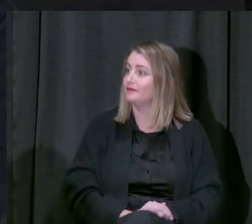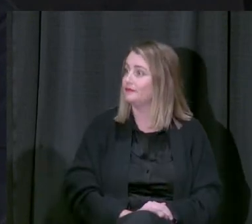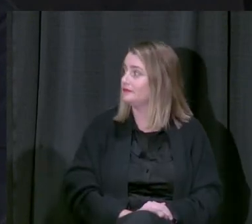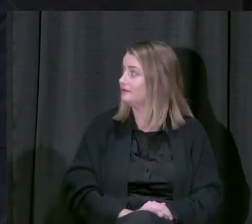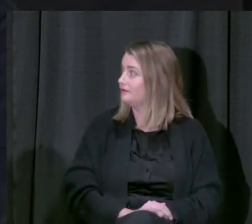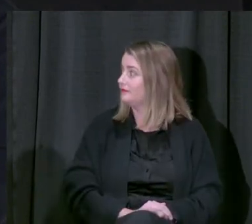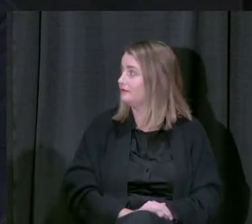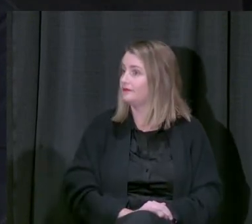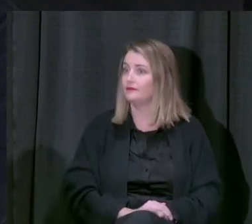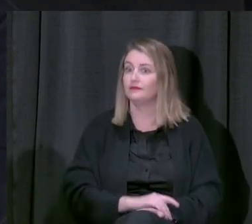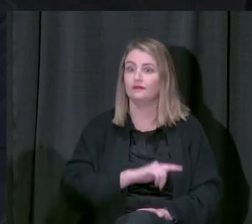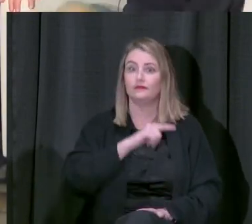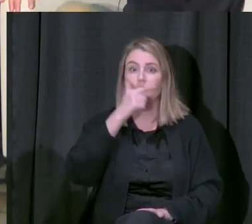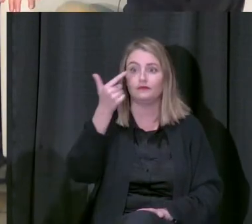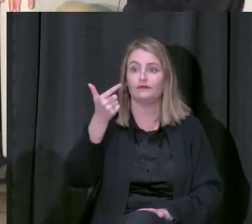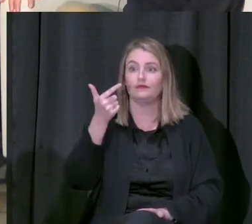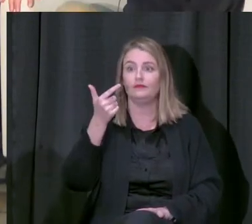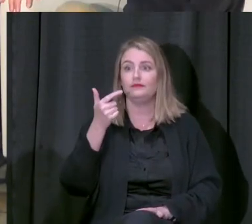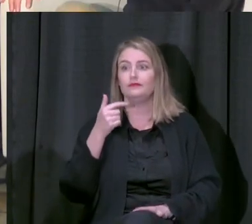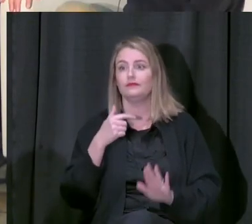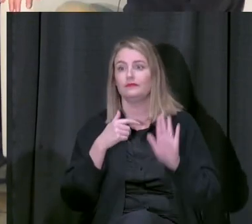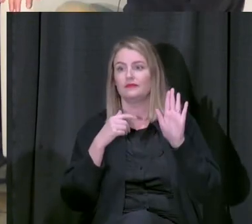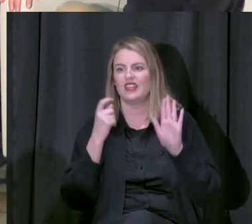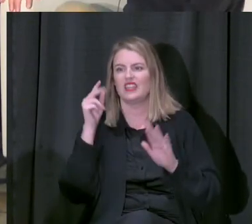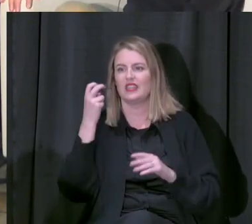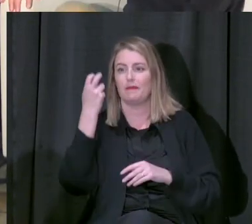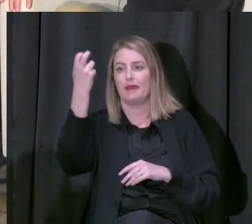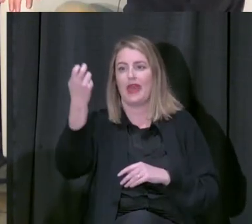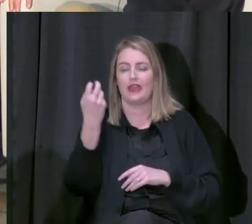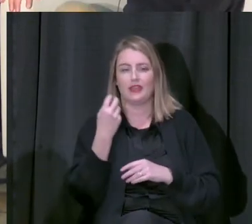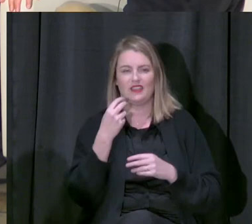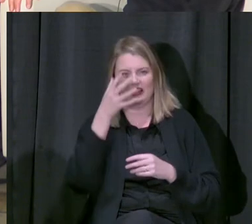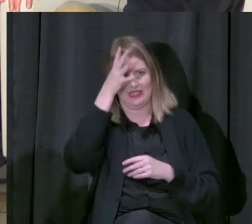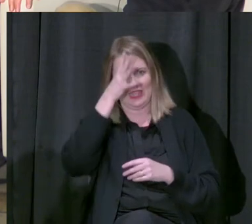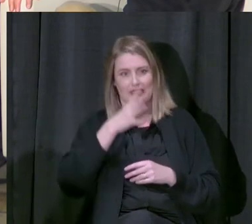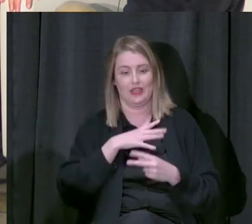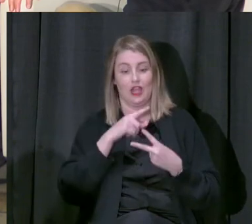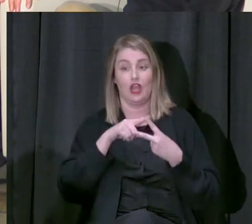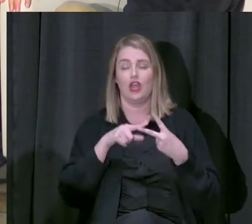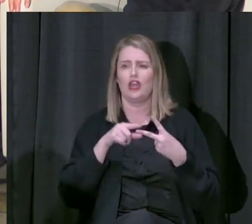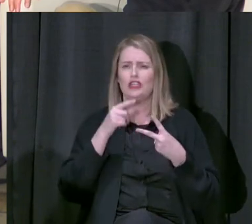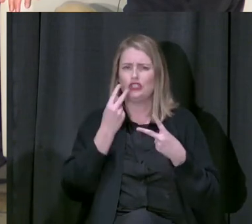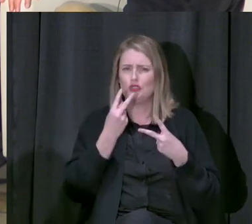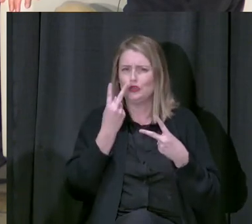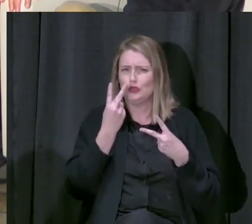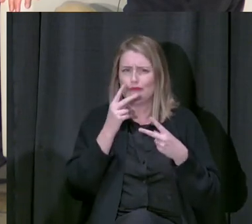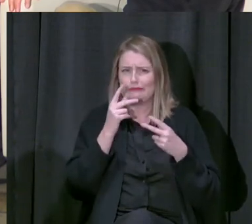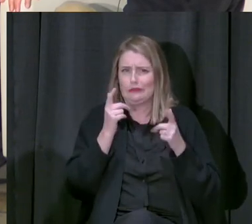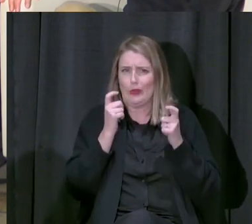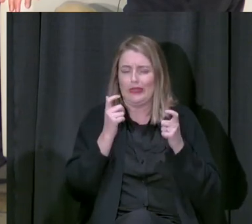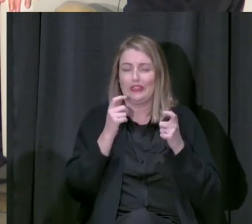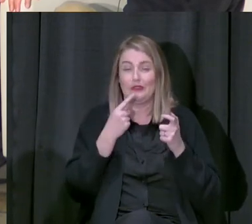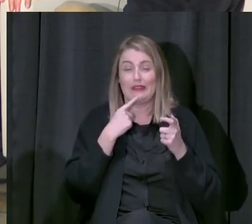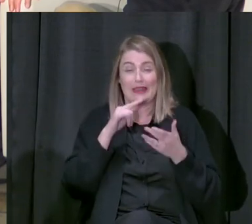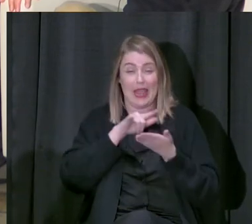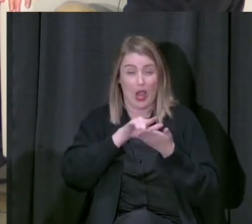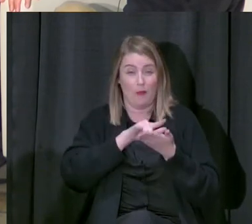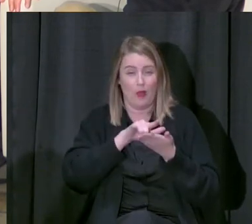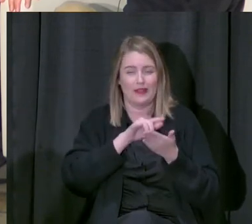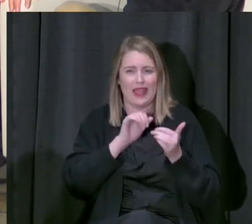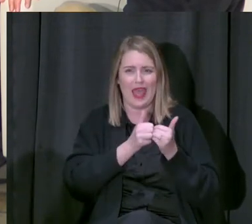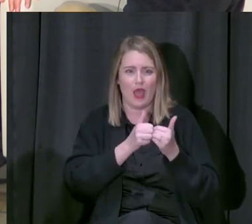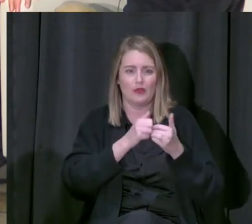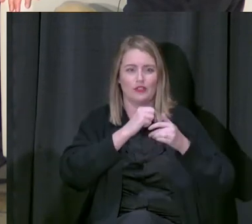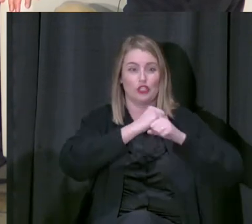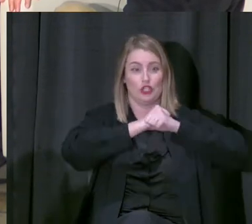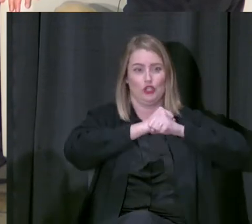So I guess I'm up next. My two quick questions are, one, you mentioned airports. How do you handle secure zones